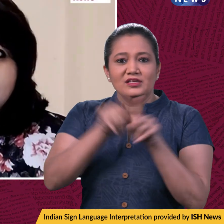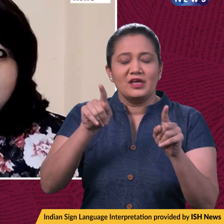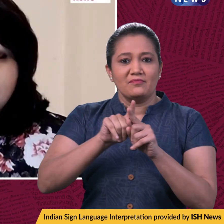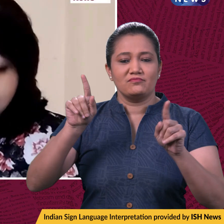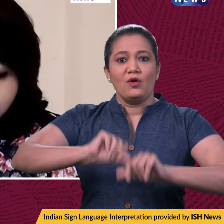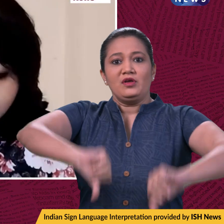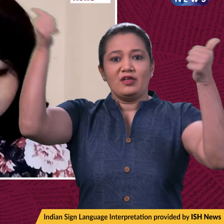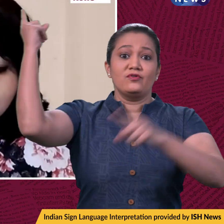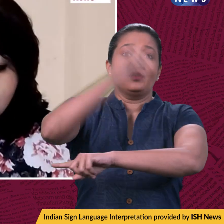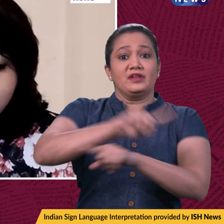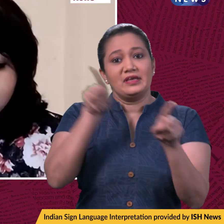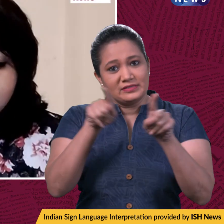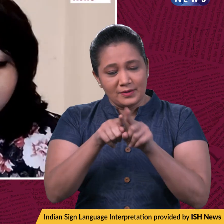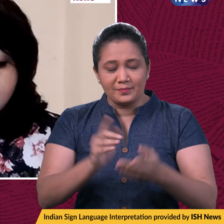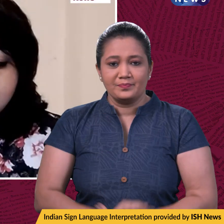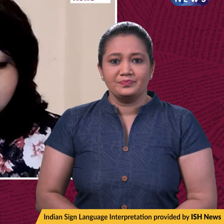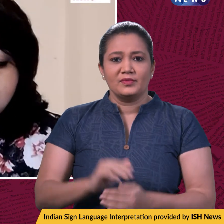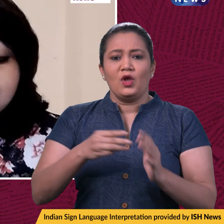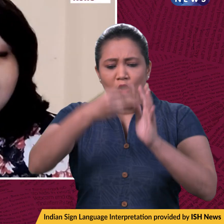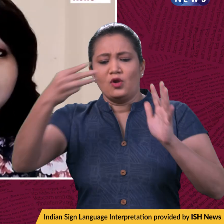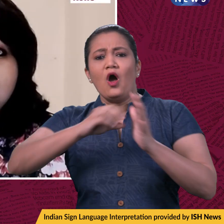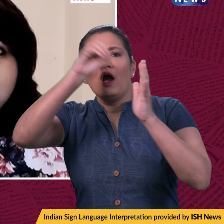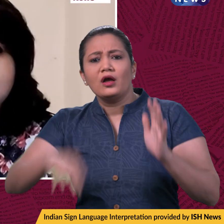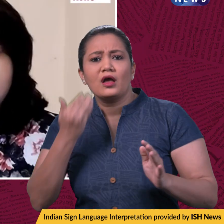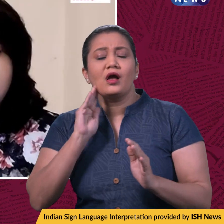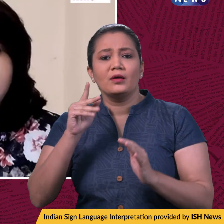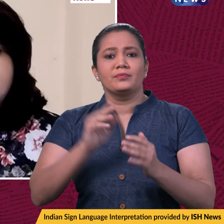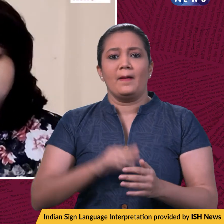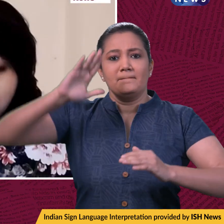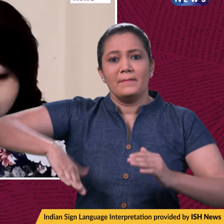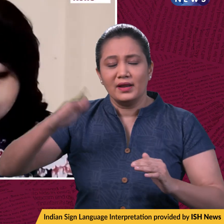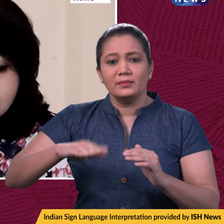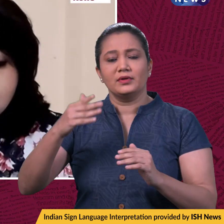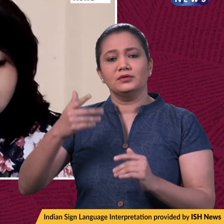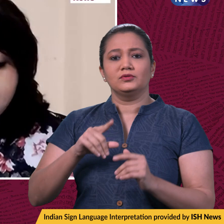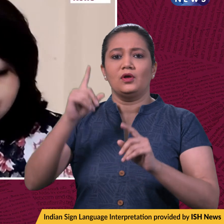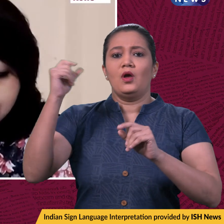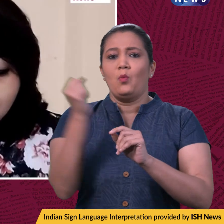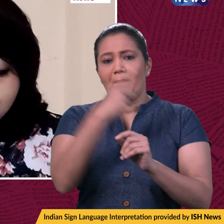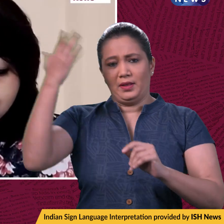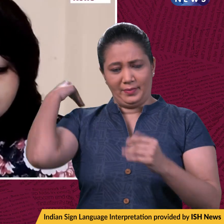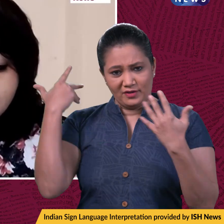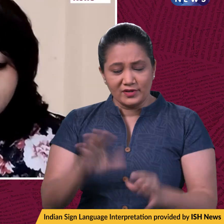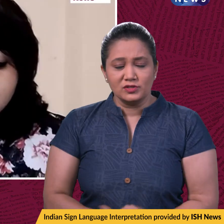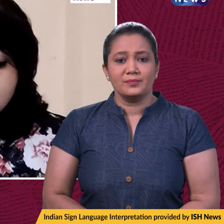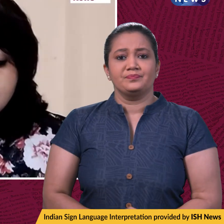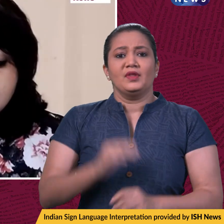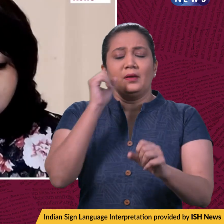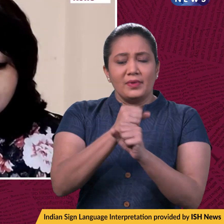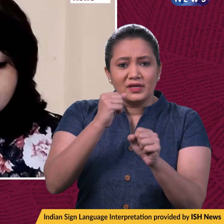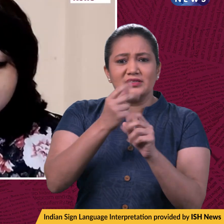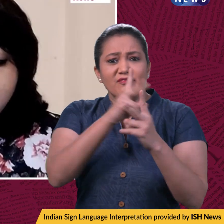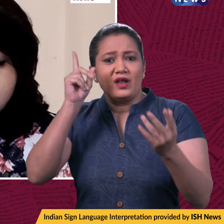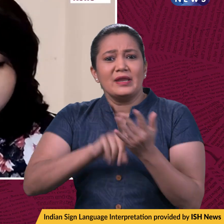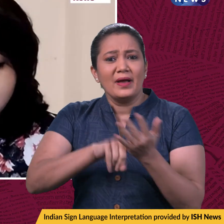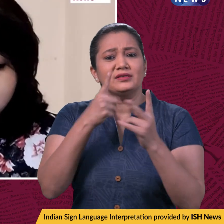as Vijay Divas. Now, the laws were repealed last month, if you remember, by the parliament. And after the government also